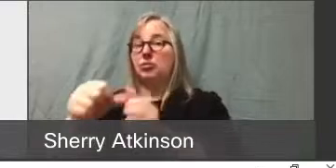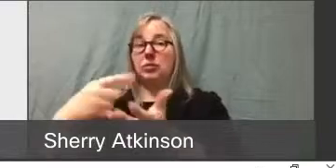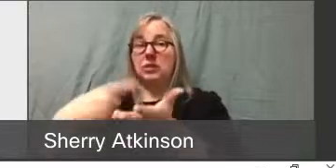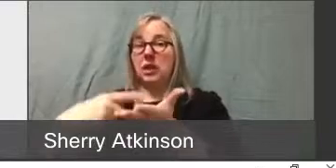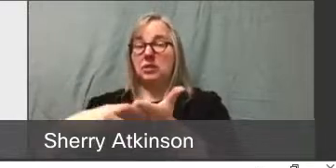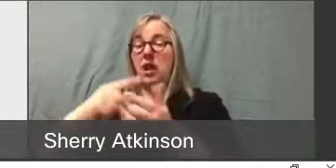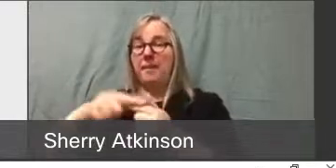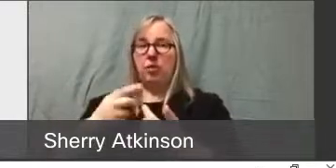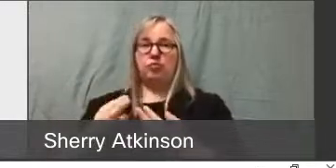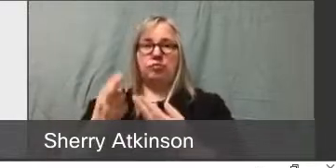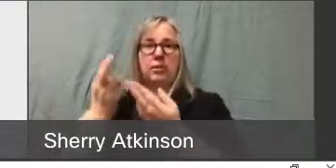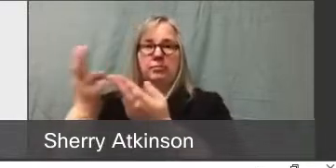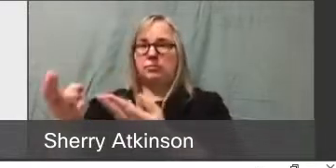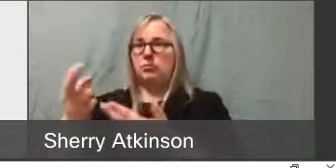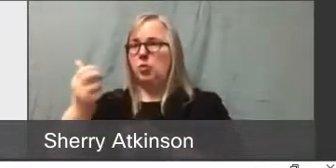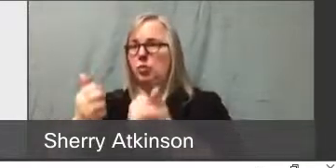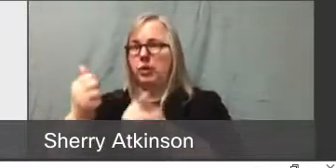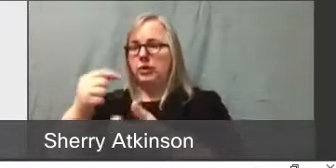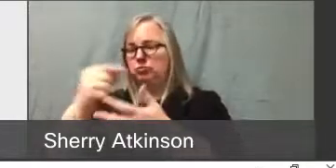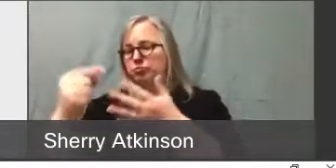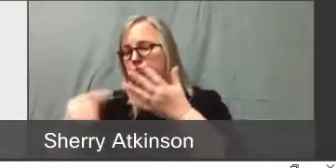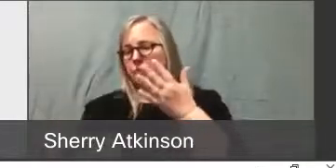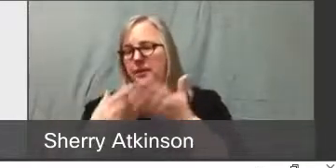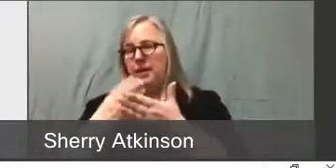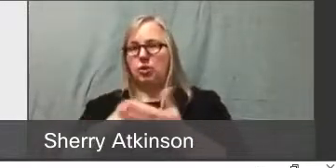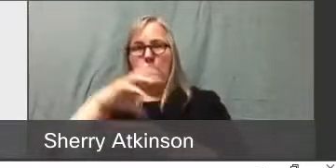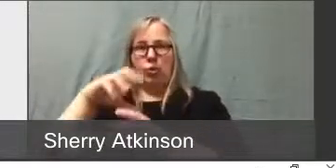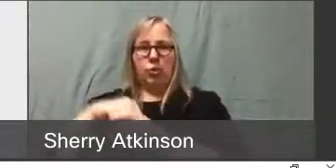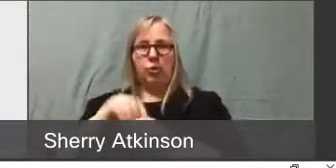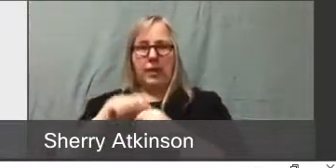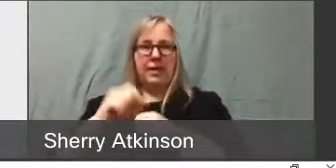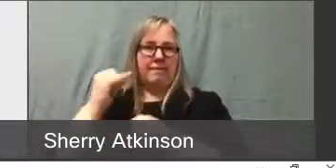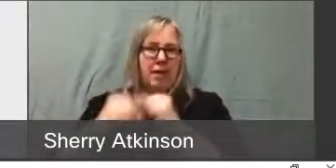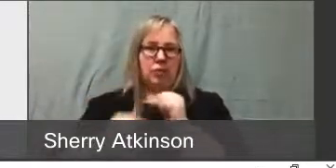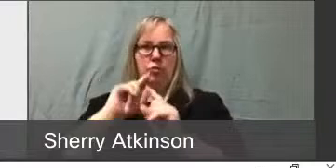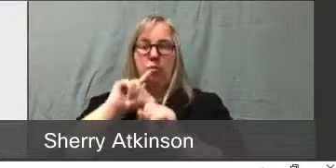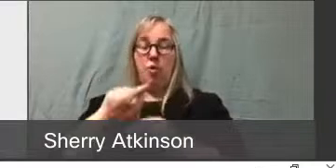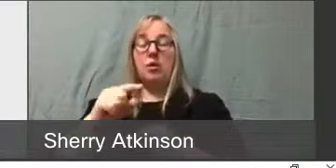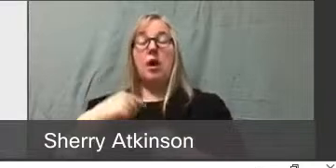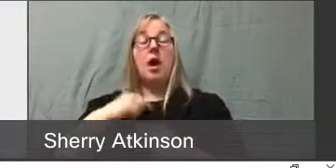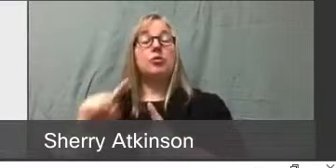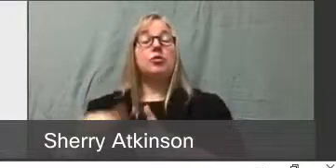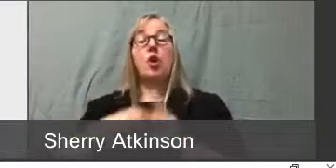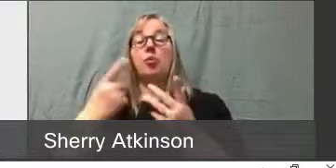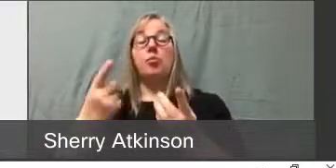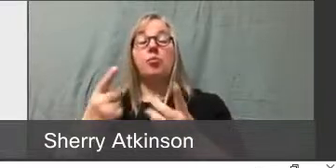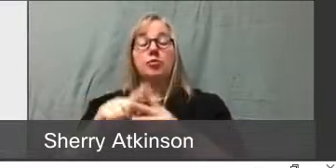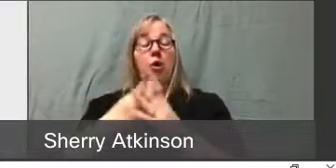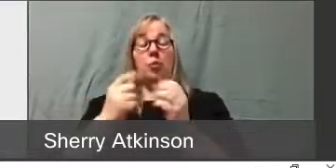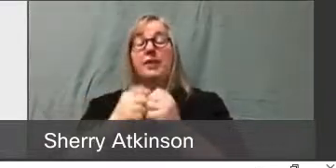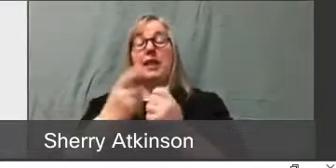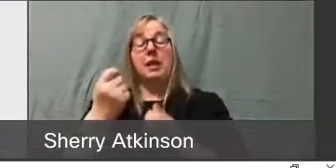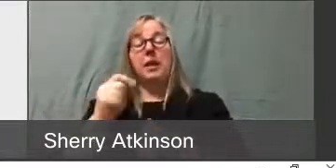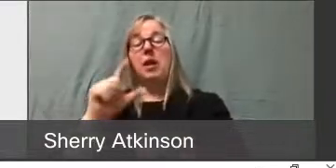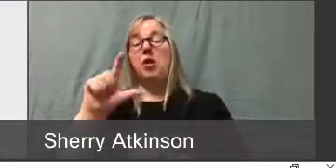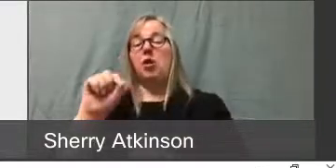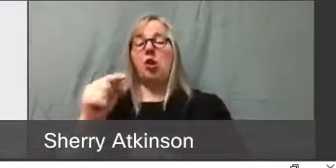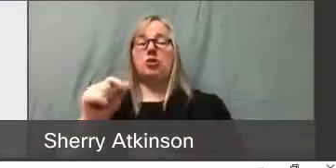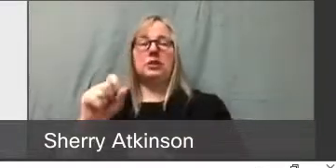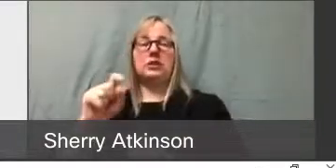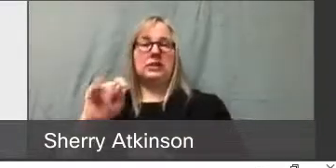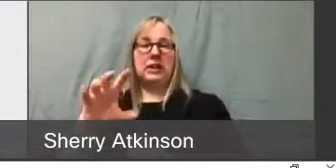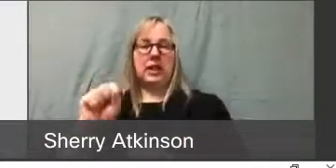to include in the final report. I will start with a little bit of logistics, and then I'll